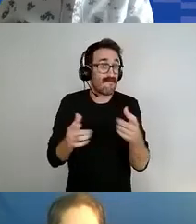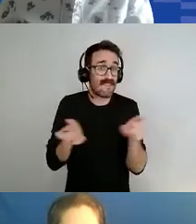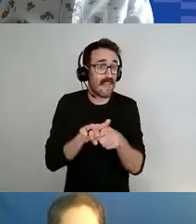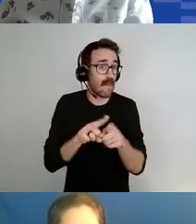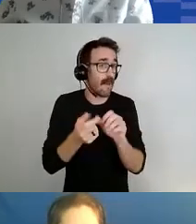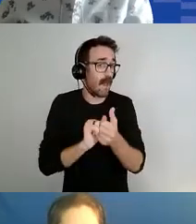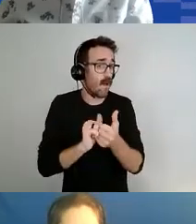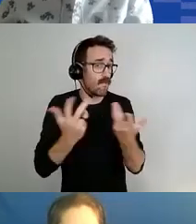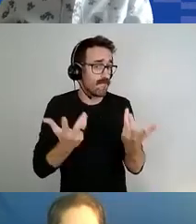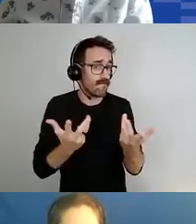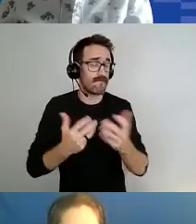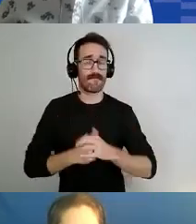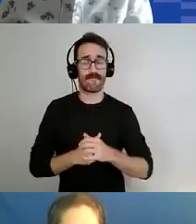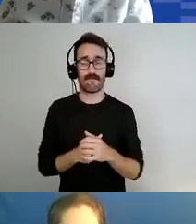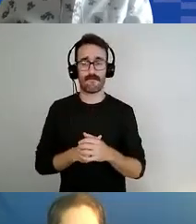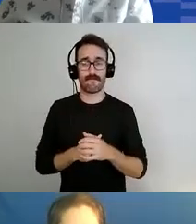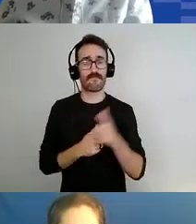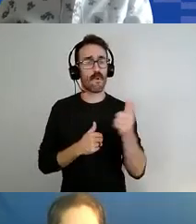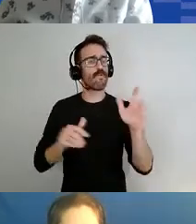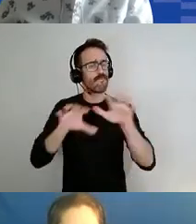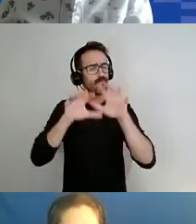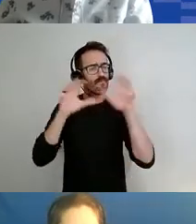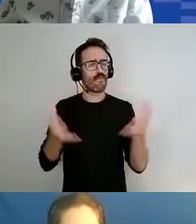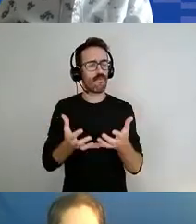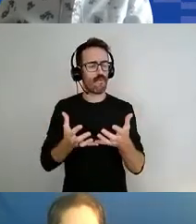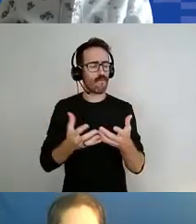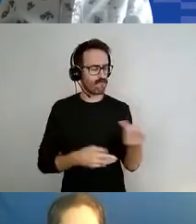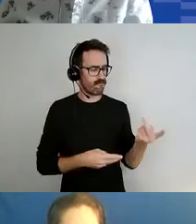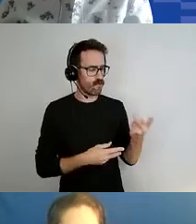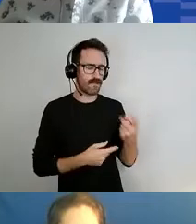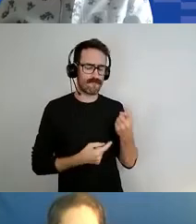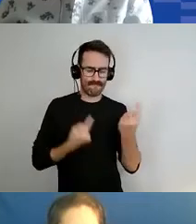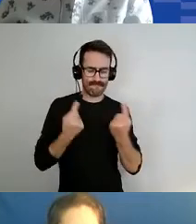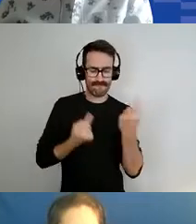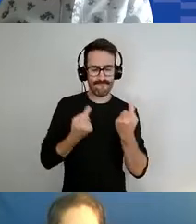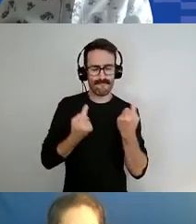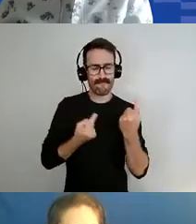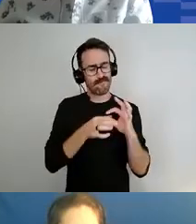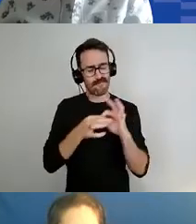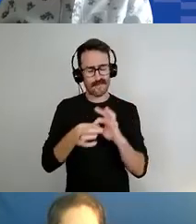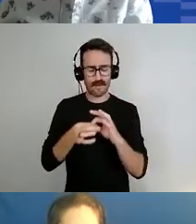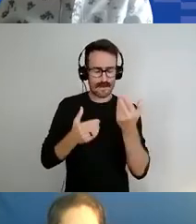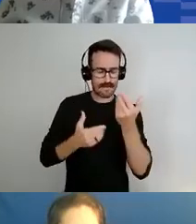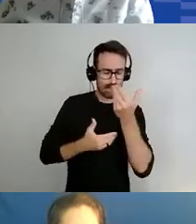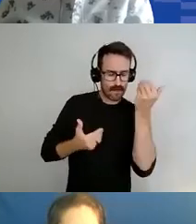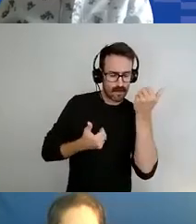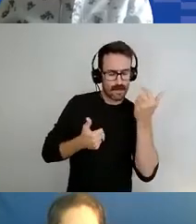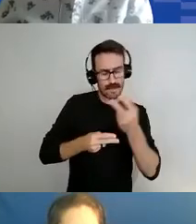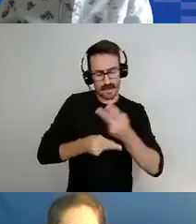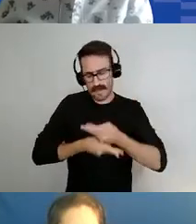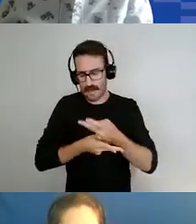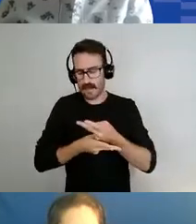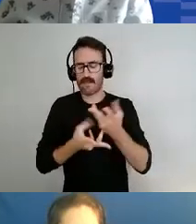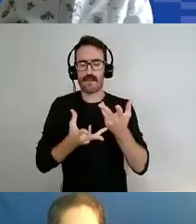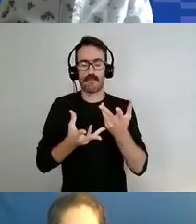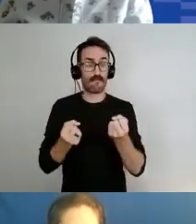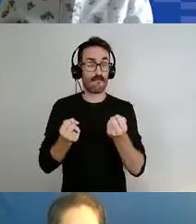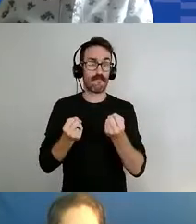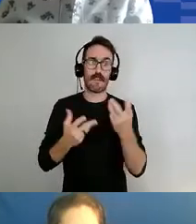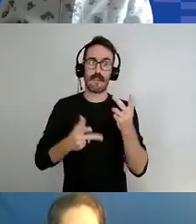a general level, when we were thinking about it with respect to dementia and caring, many of the